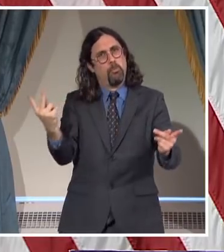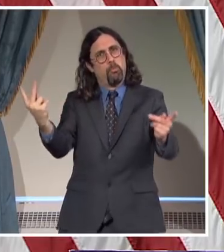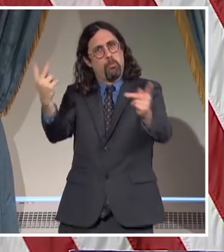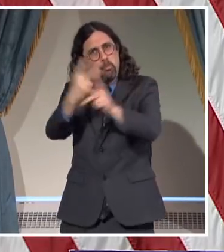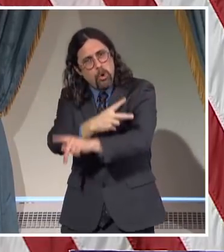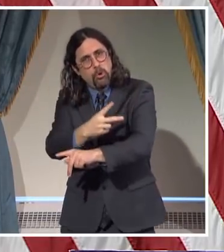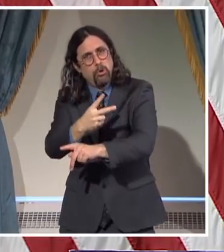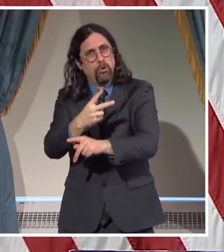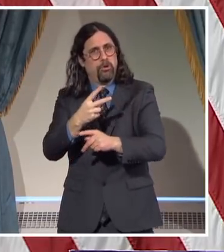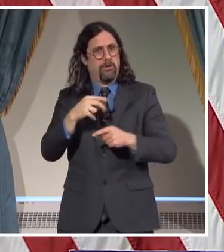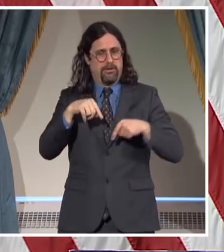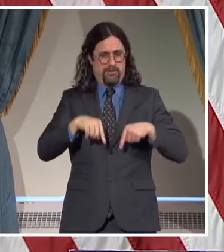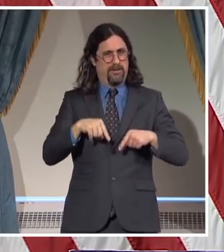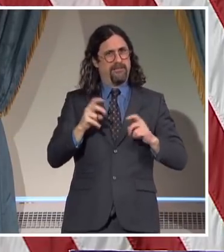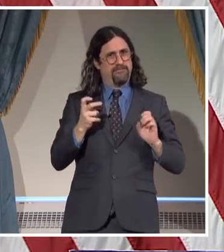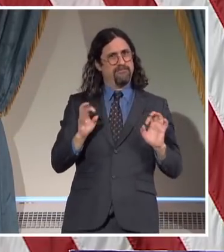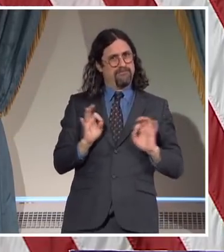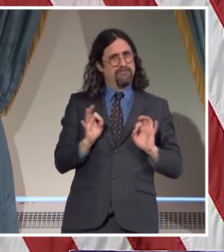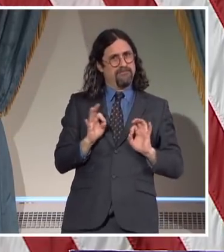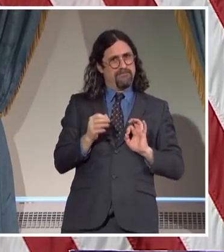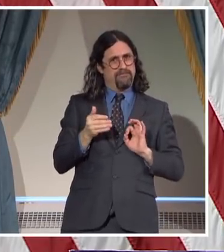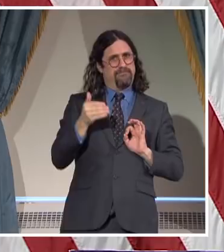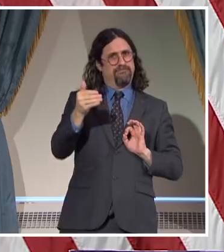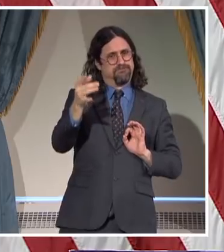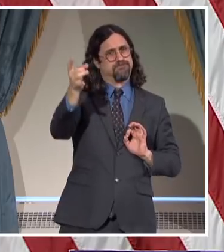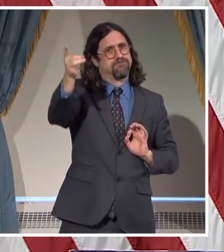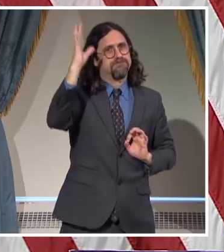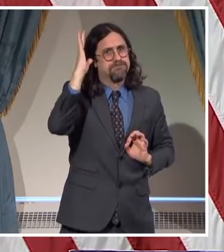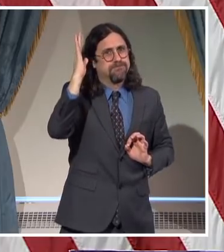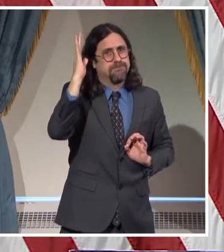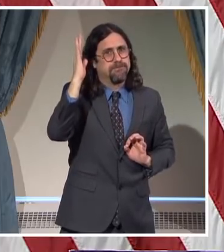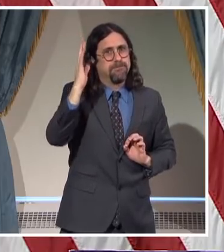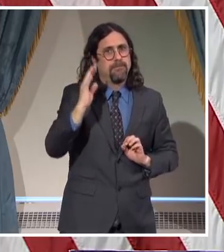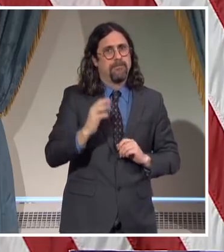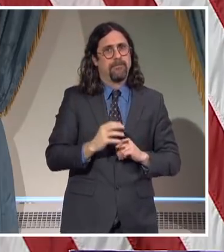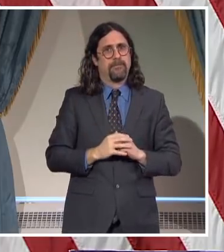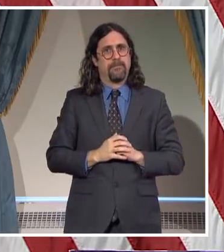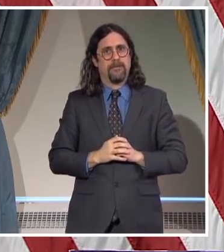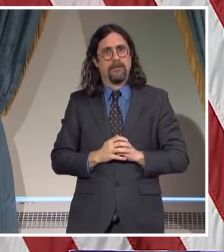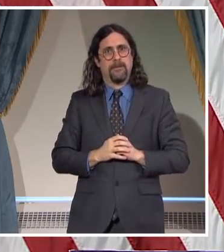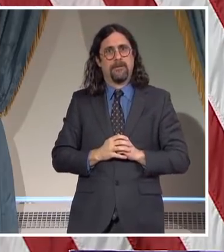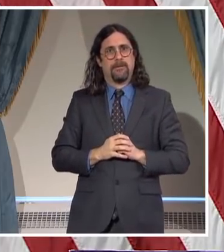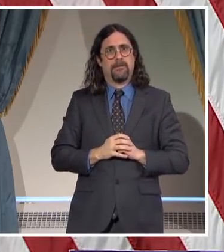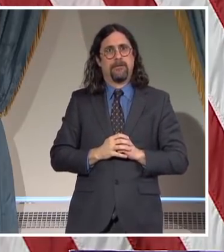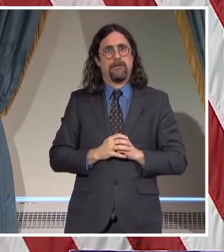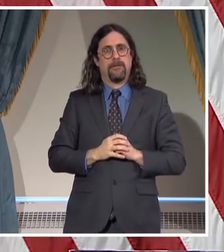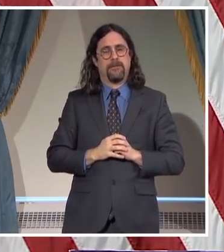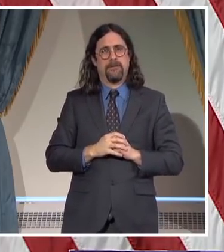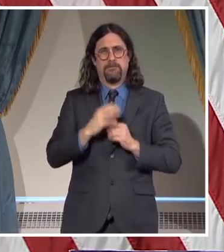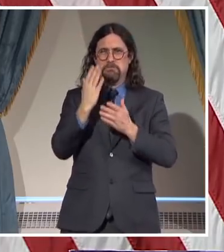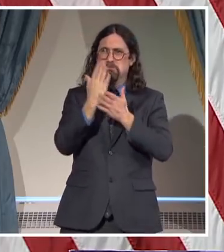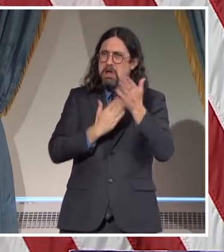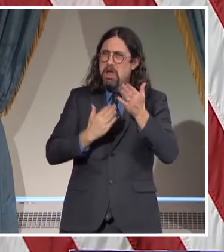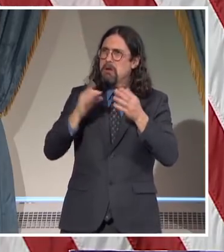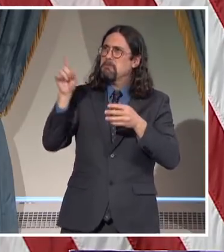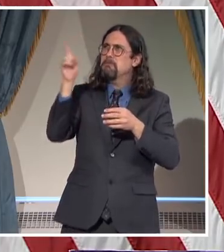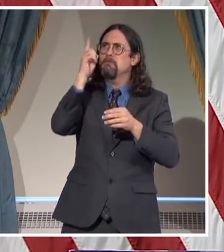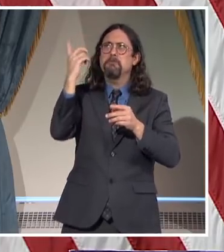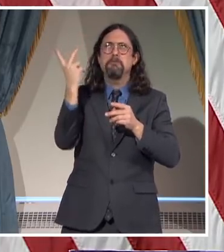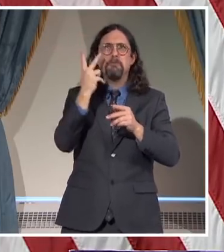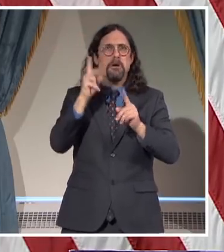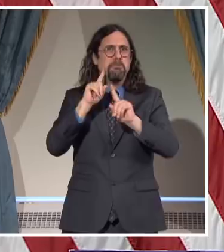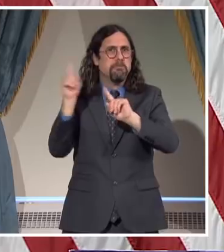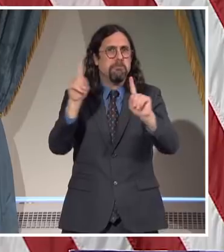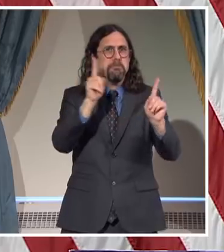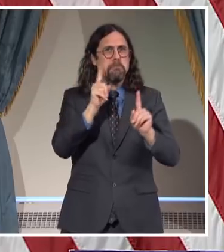that idea comes from. Certainly does not apply to anything we're seeing here in New York City. And again, if that situation ever